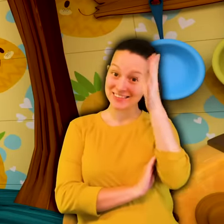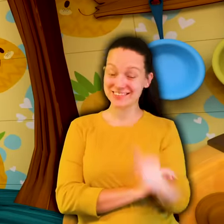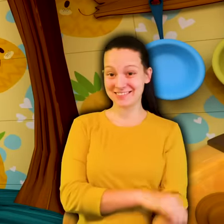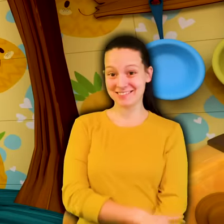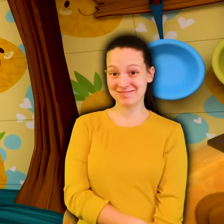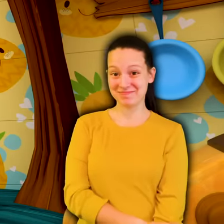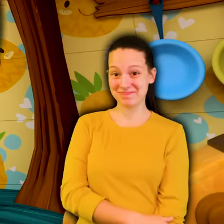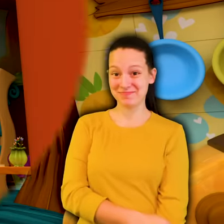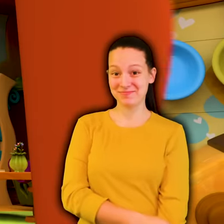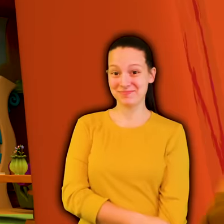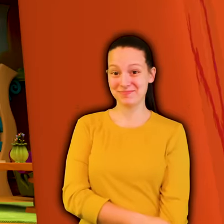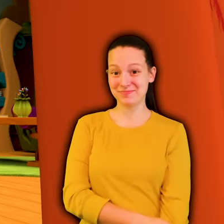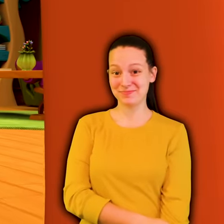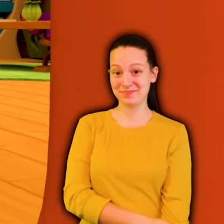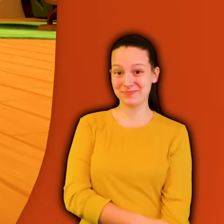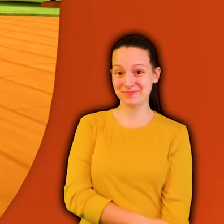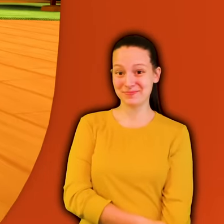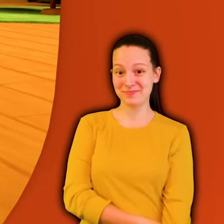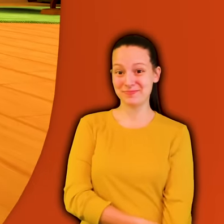Andy.